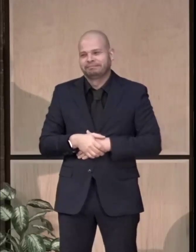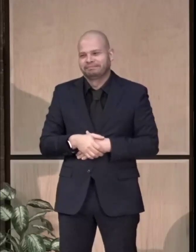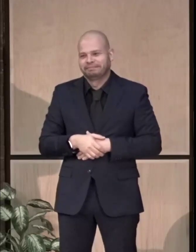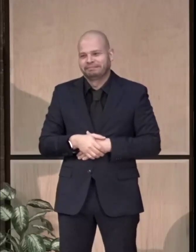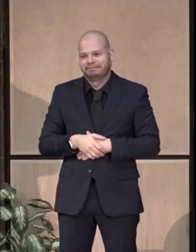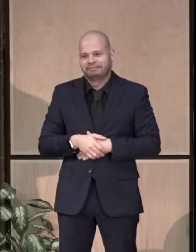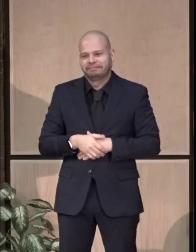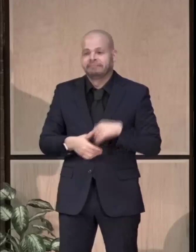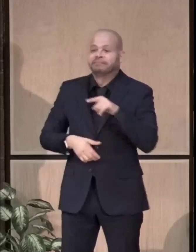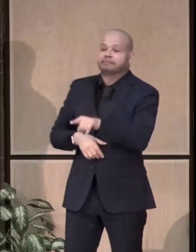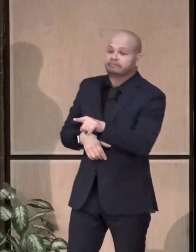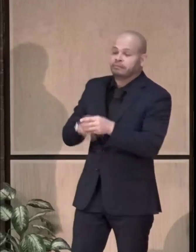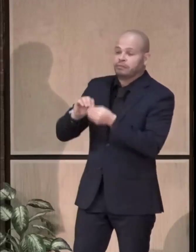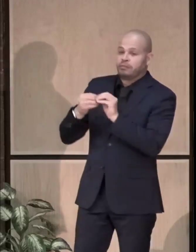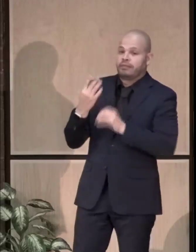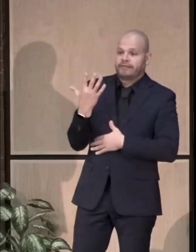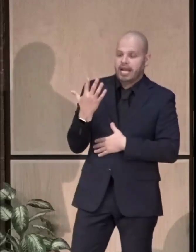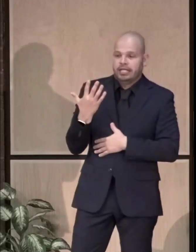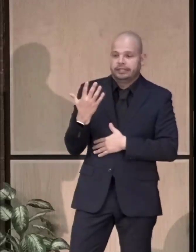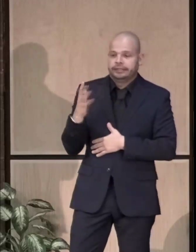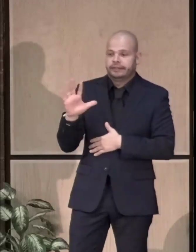Number 5 says you are ordered to